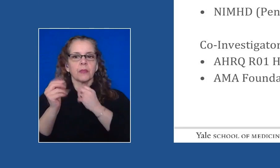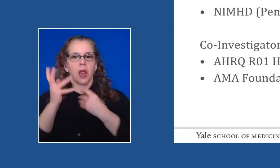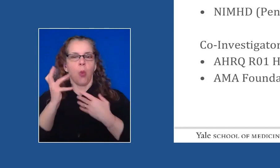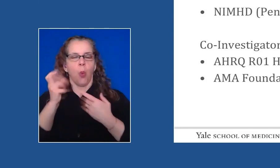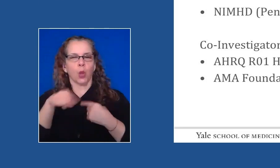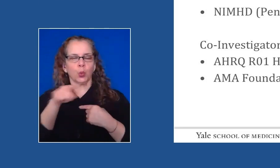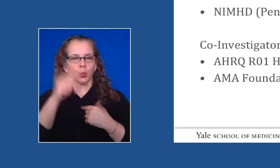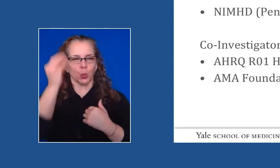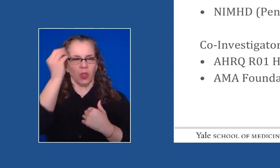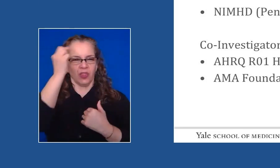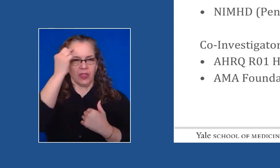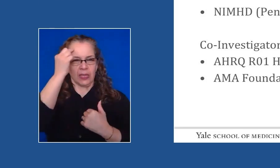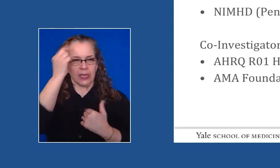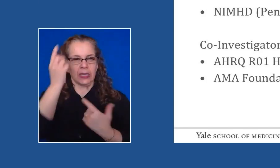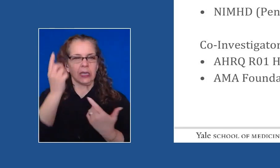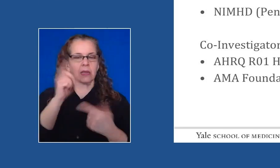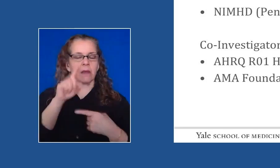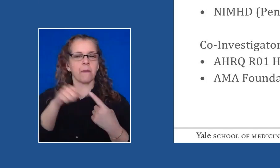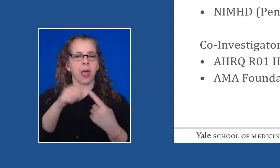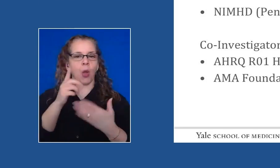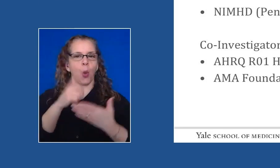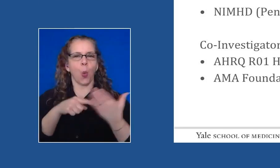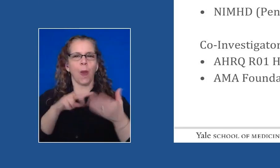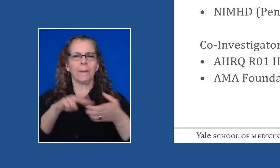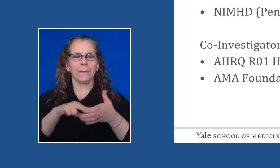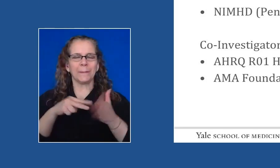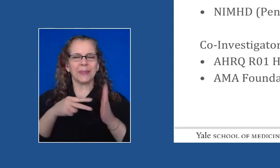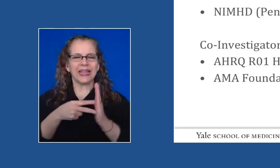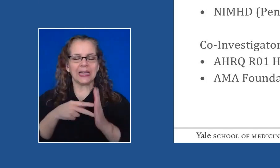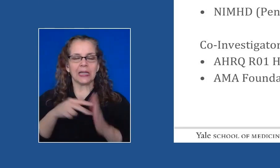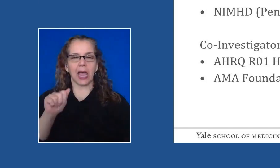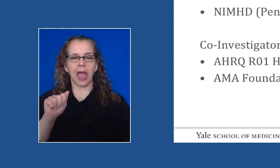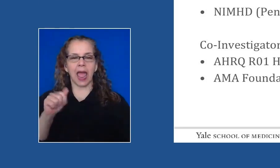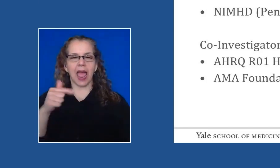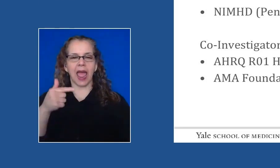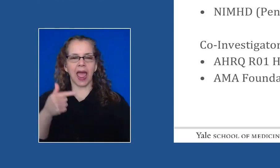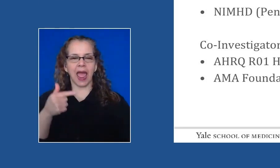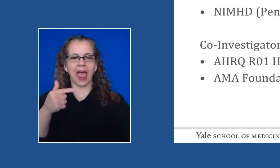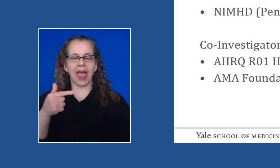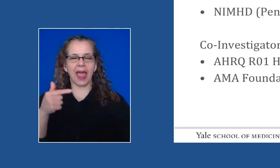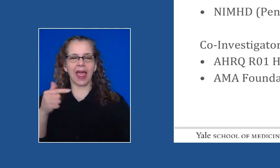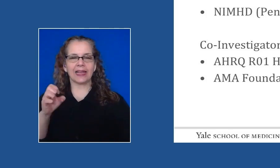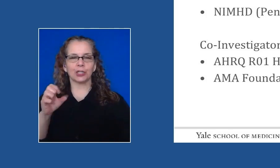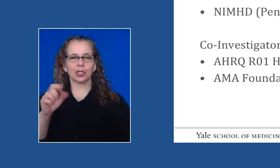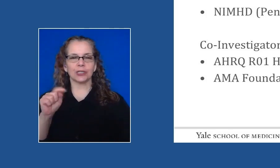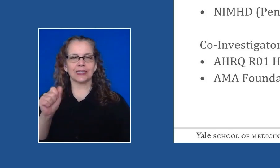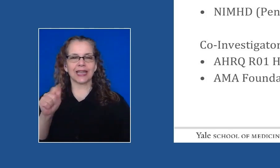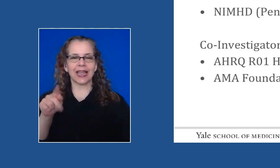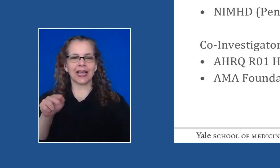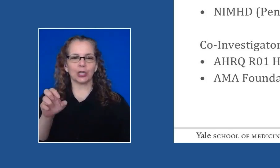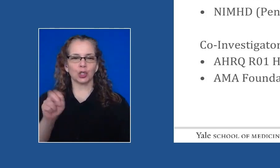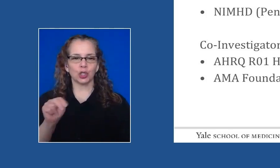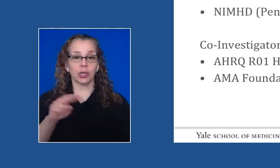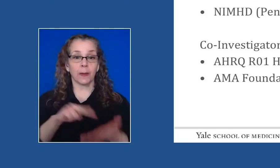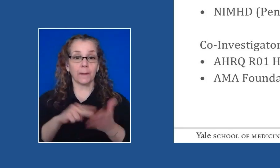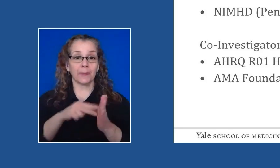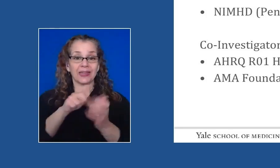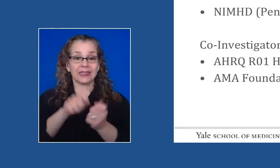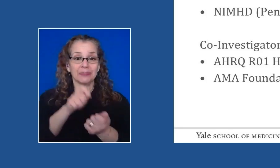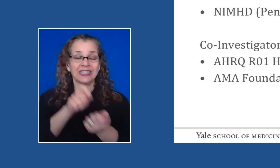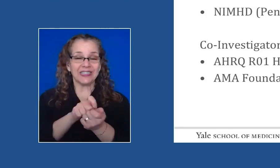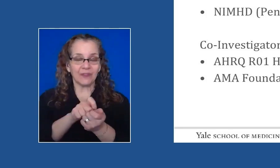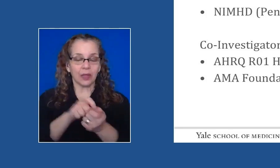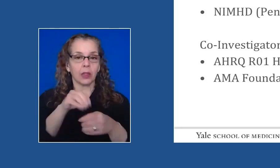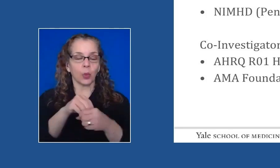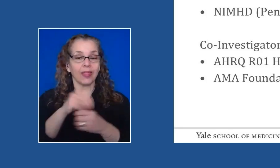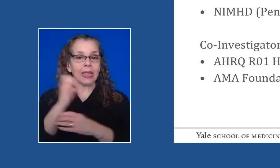little bit about what agitation may be like when it's exhibiting in the healthcare setting, and specifically in the emergency department. I just